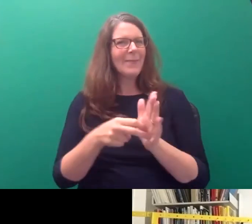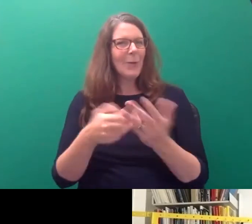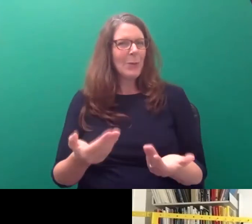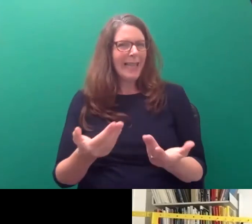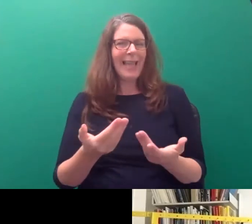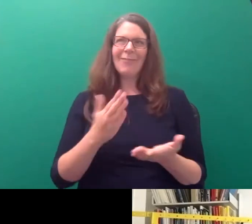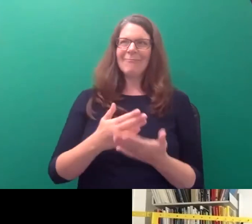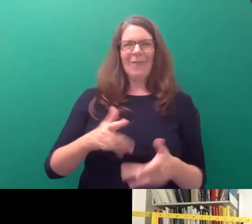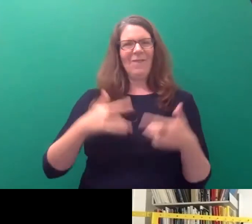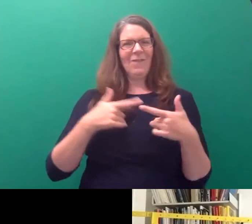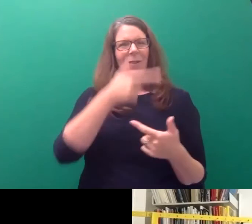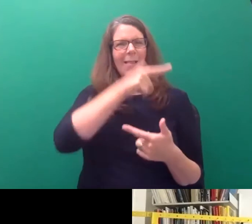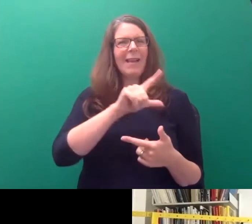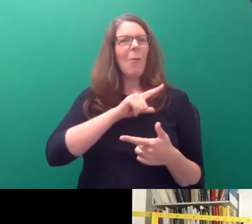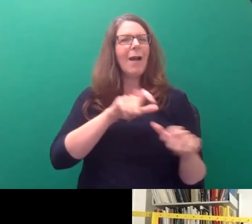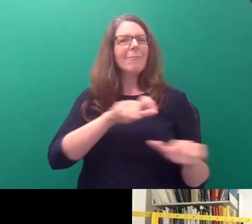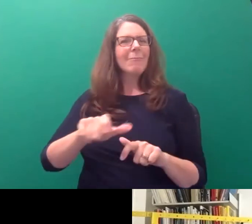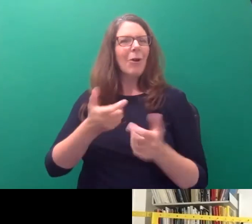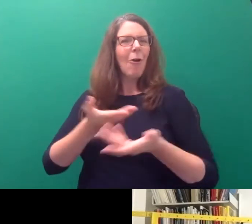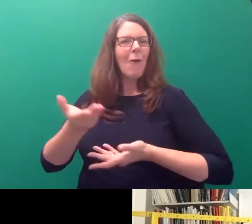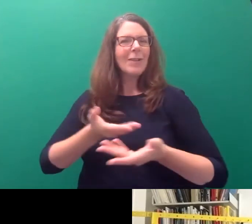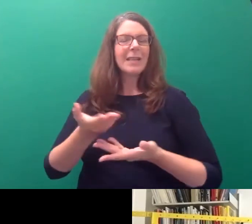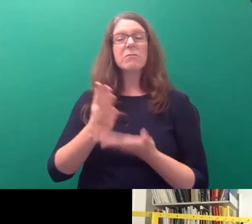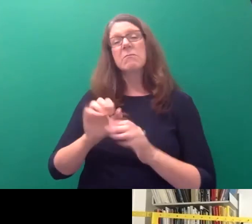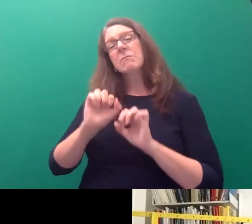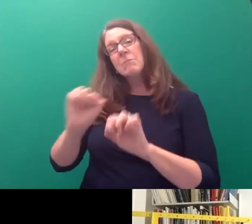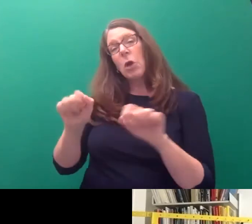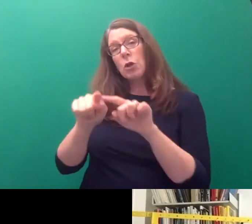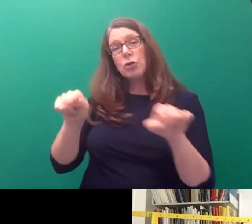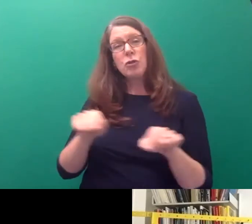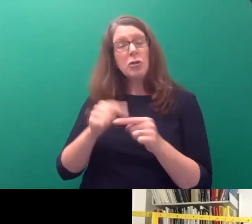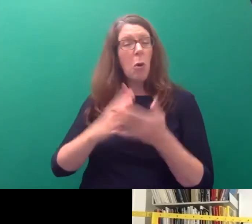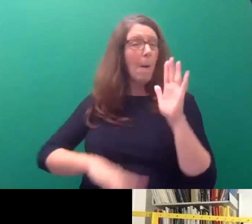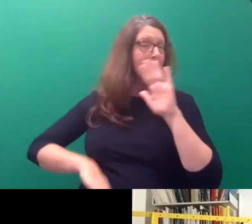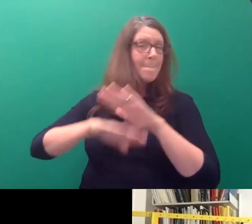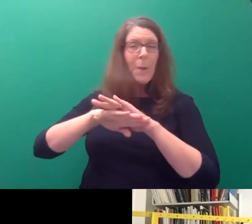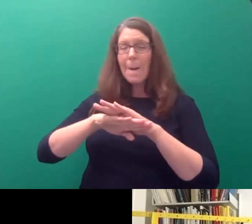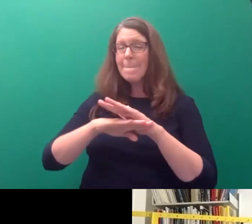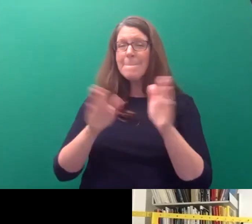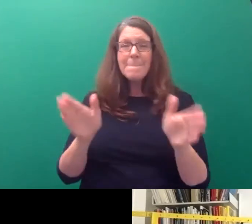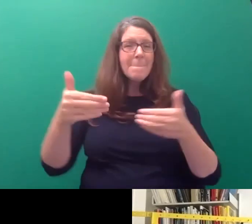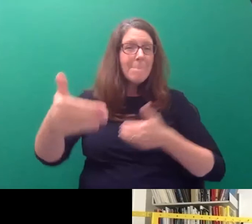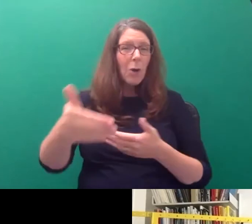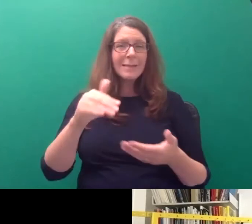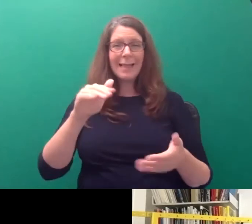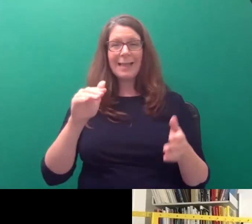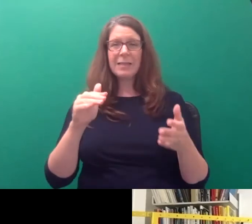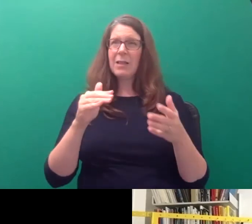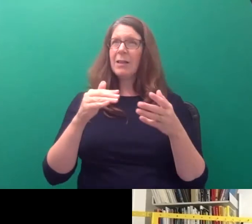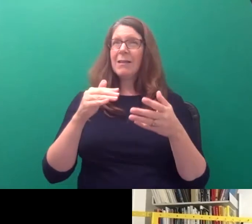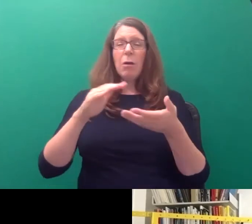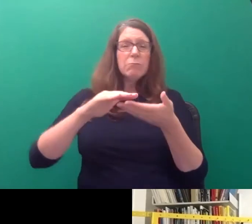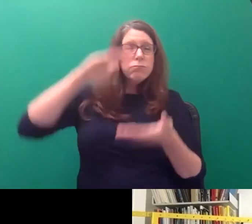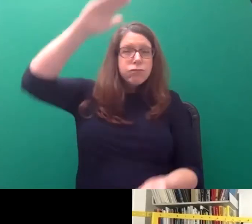conversation. Her studio is packed full. When I walked in, it was packed full of boxes stacked high